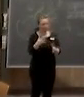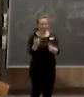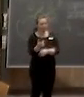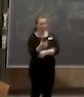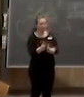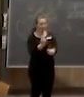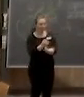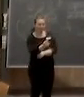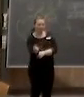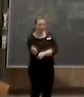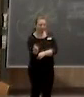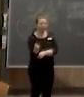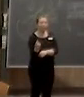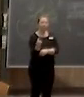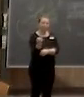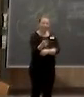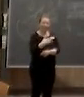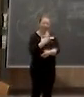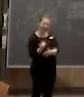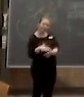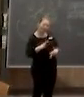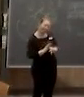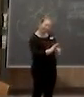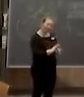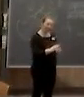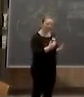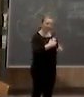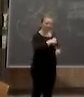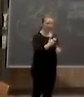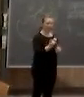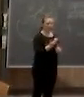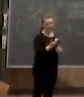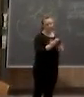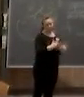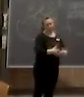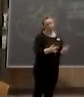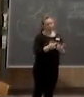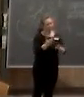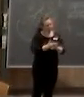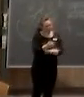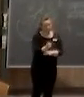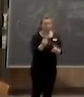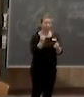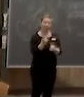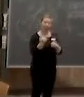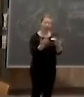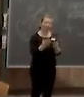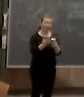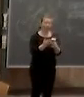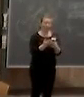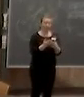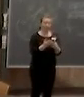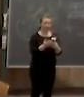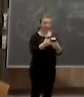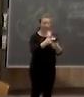want to have that even further connection with them. But training-wise, it's simply by providing the